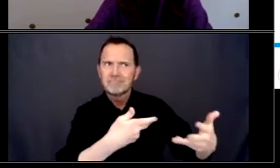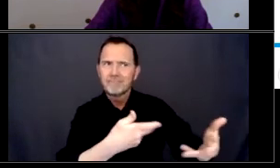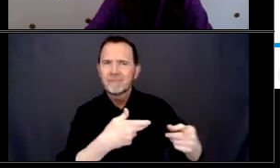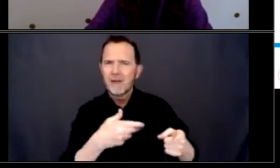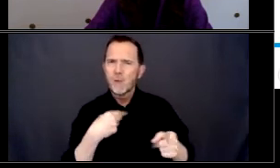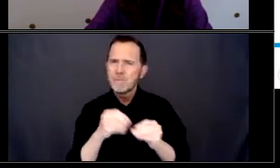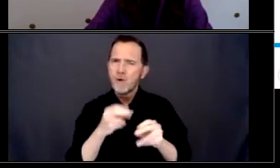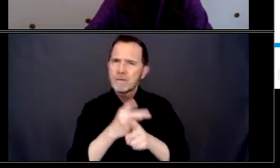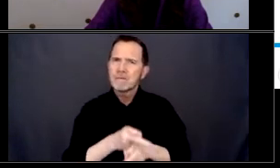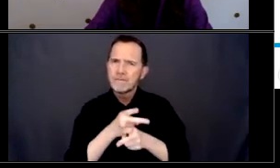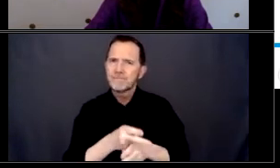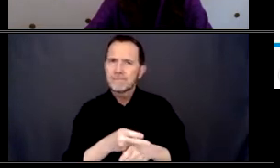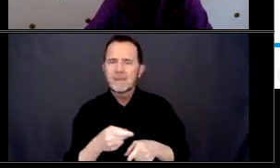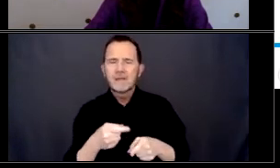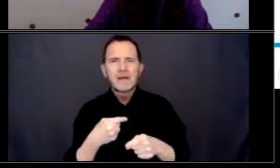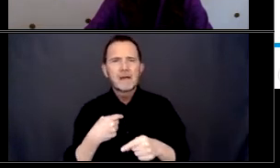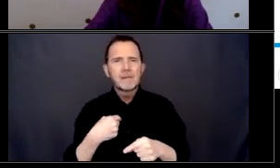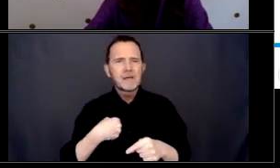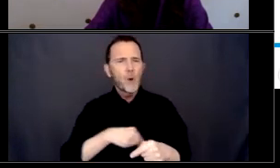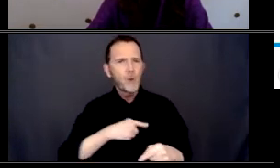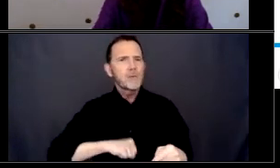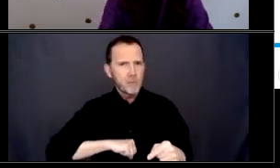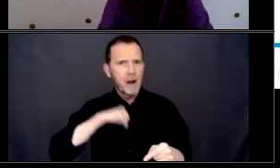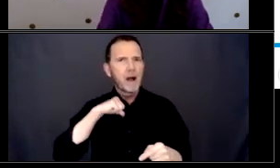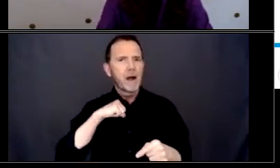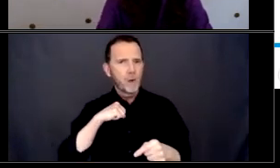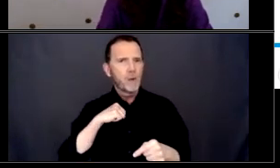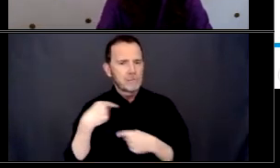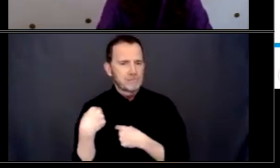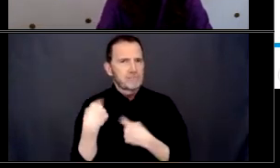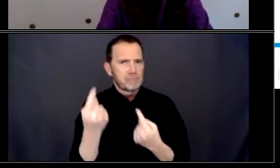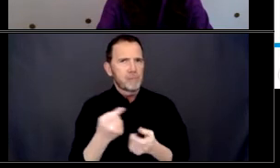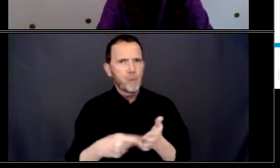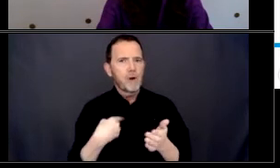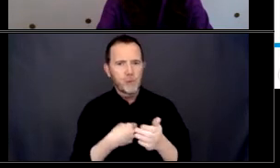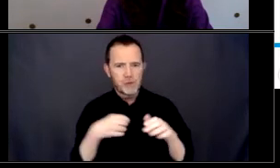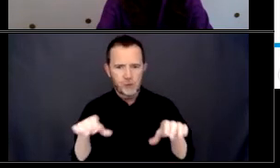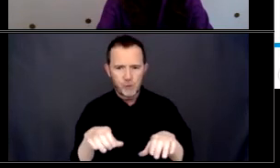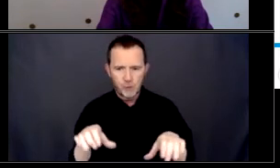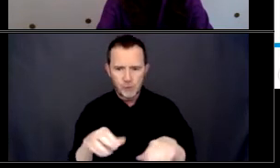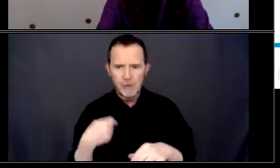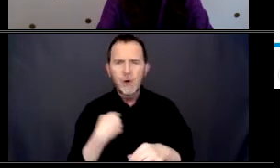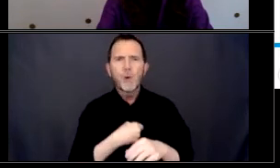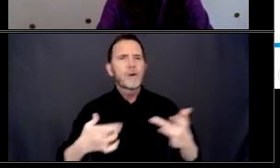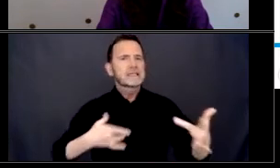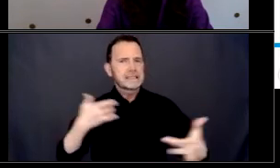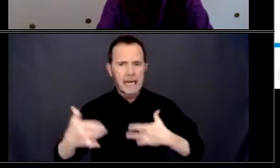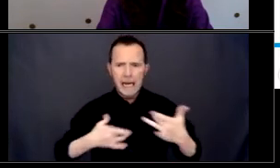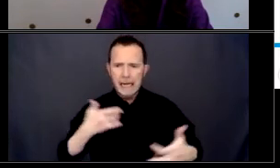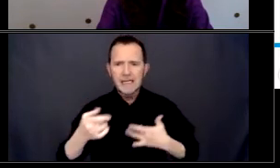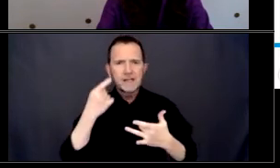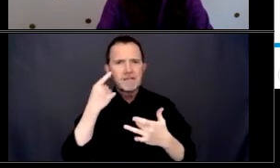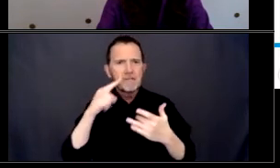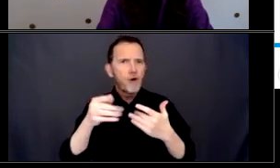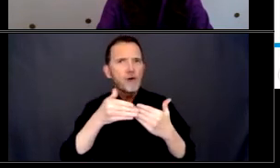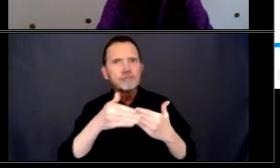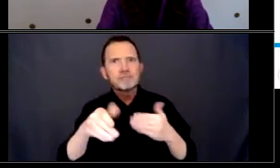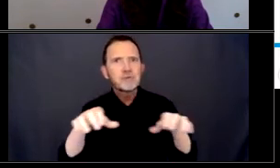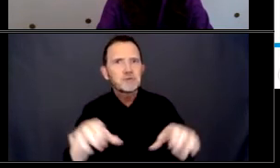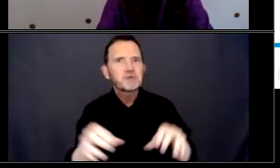space, we're very proud of what we're doing, and we're very excited about what we're doing. But